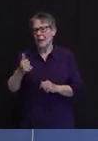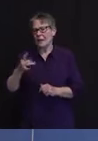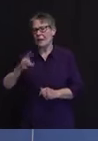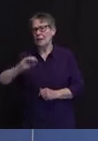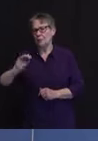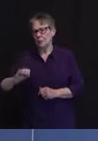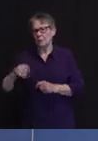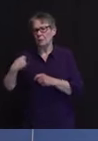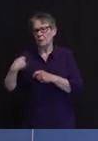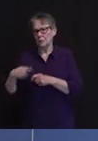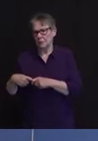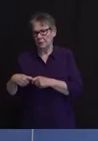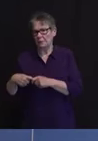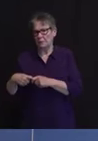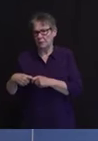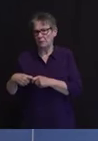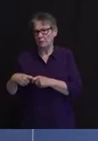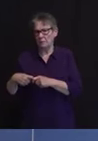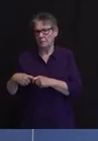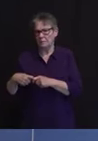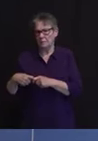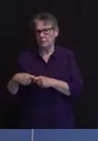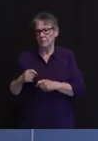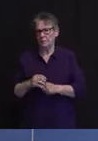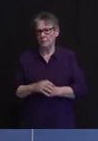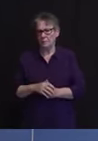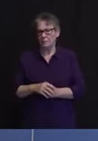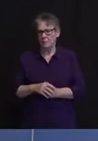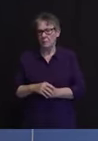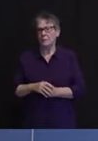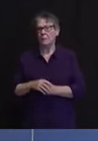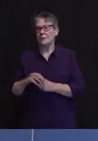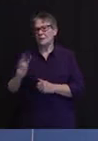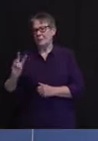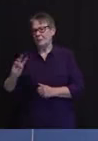6% Asian, 2.9% other.